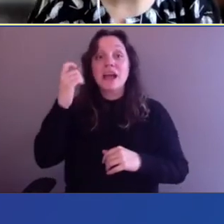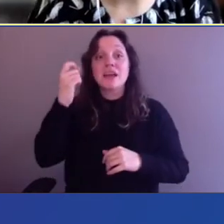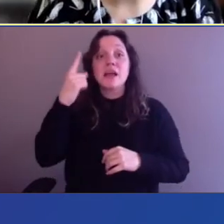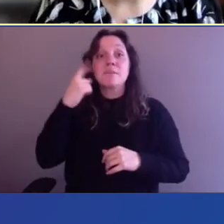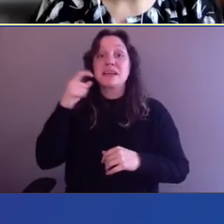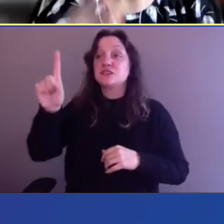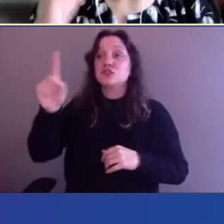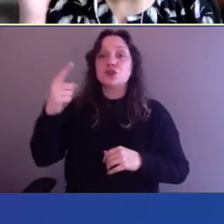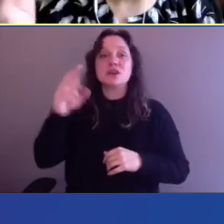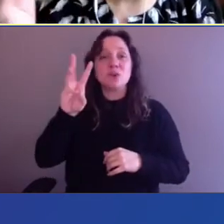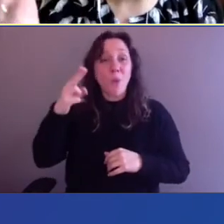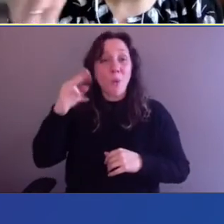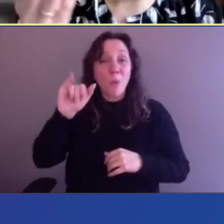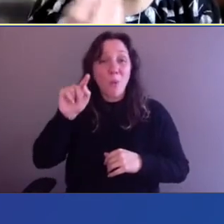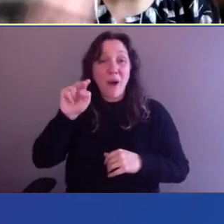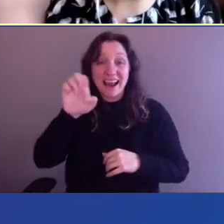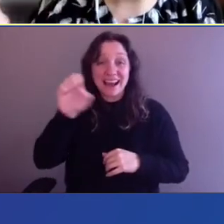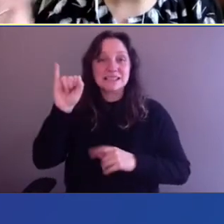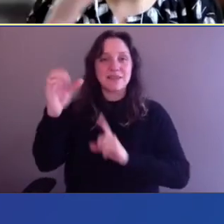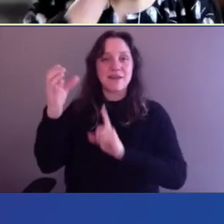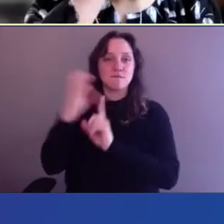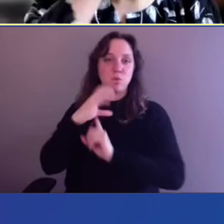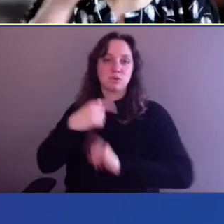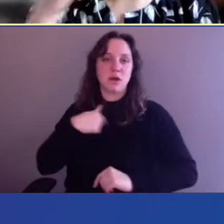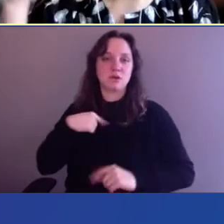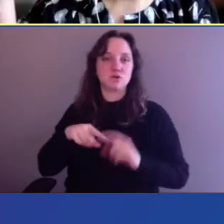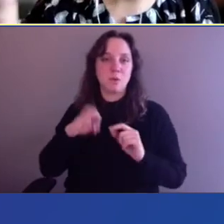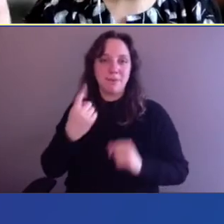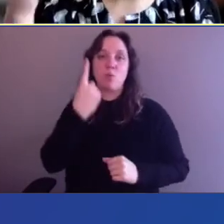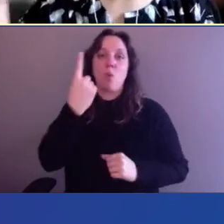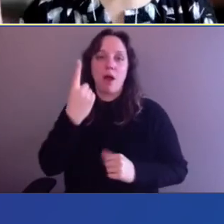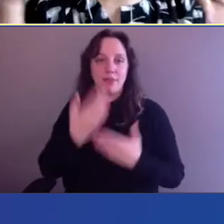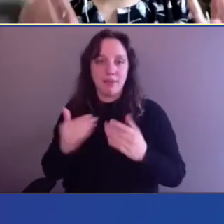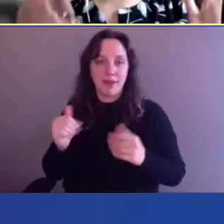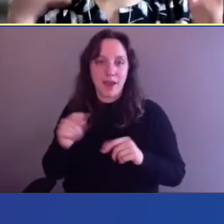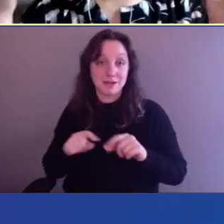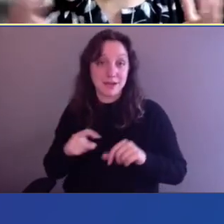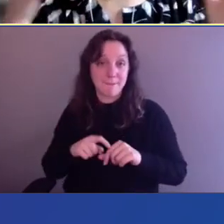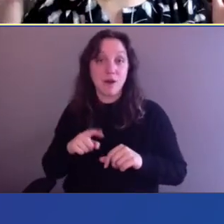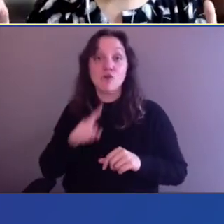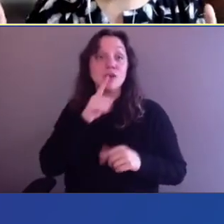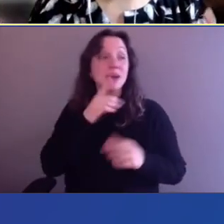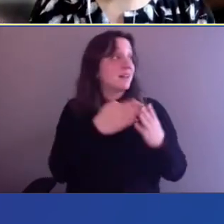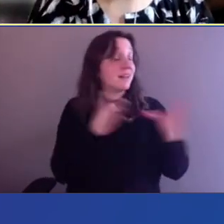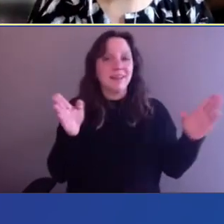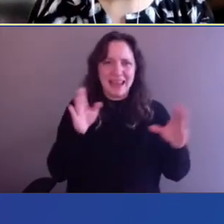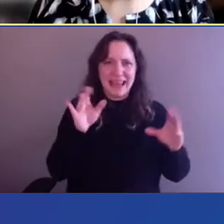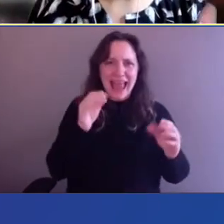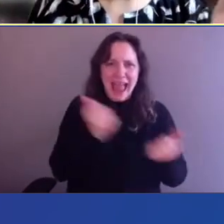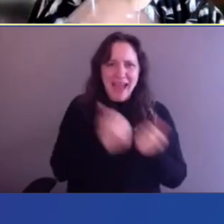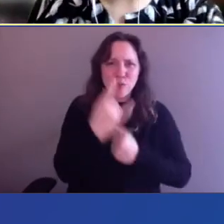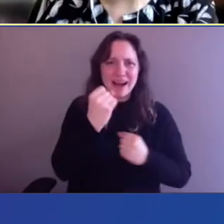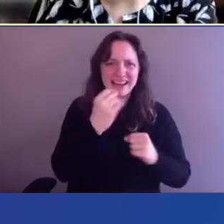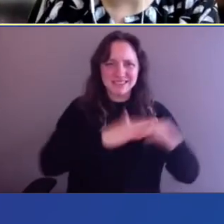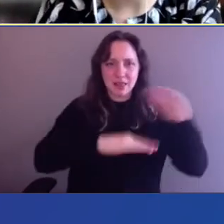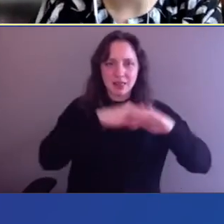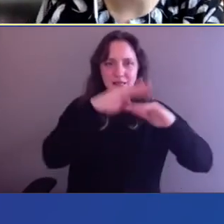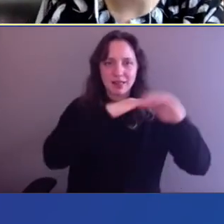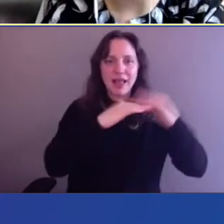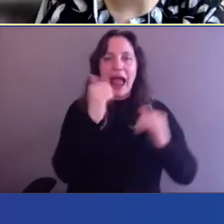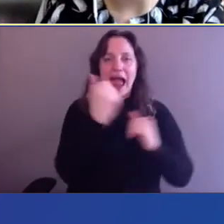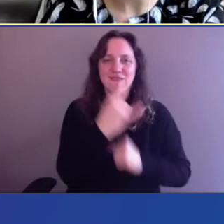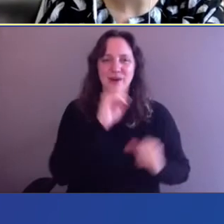at a time. And yes, there are these, legal boundaries around what specifically we can do. And